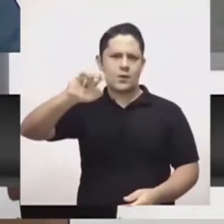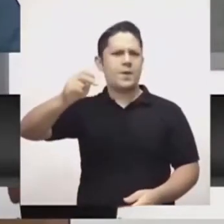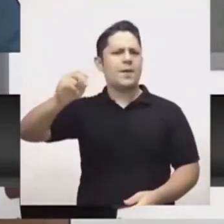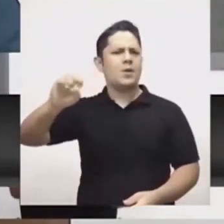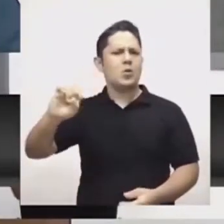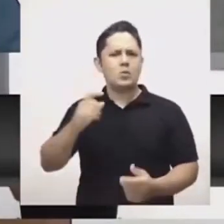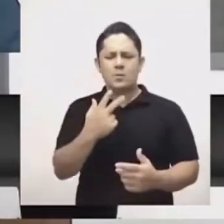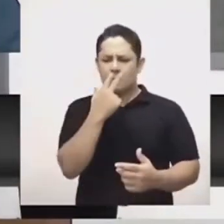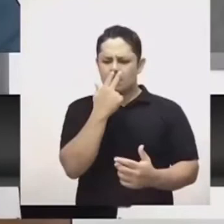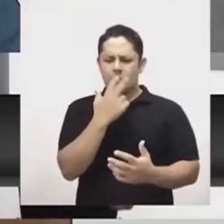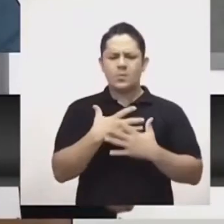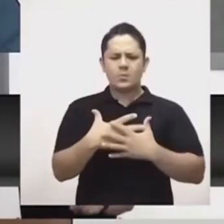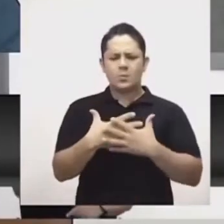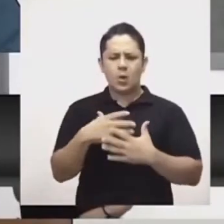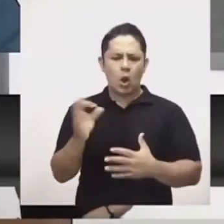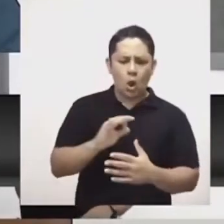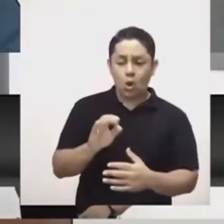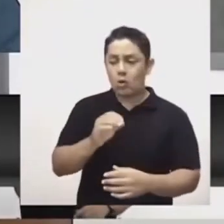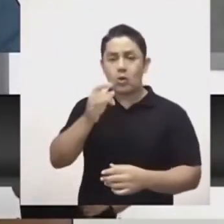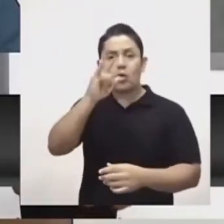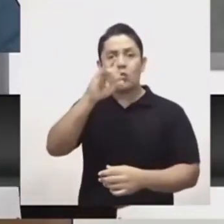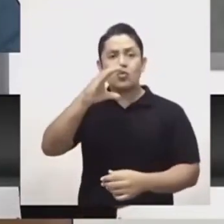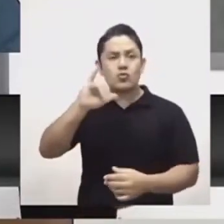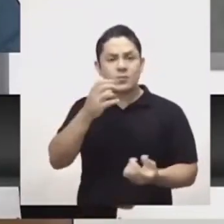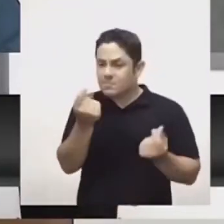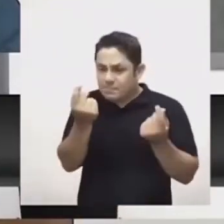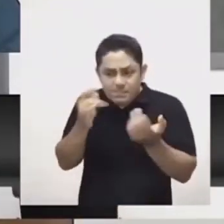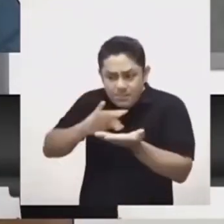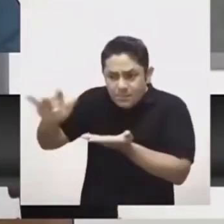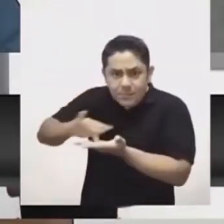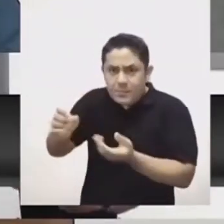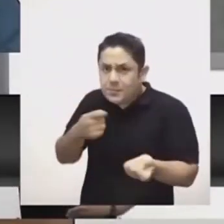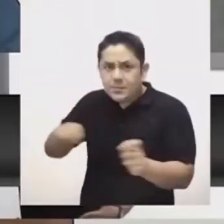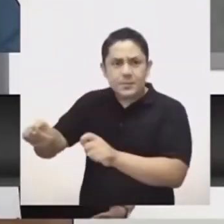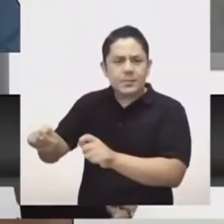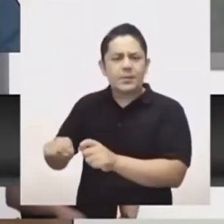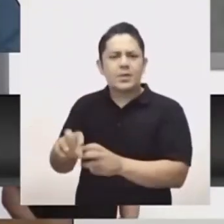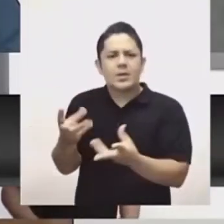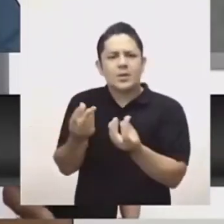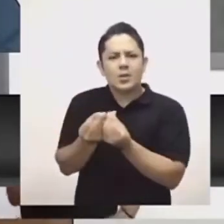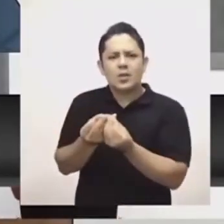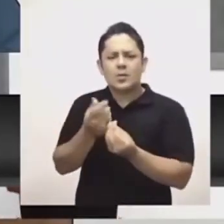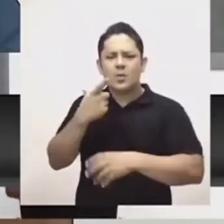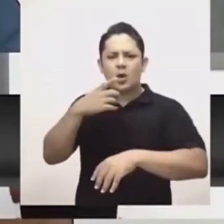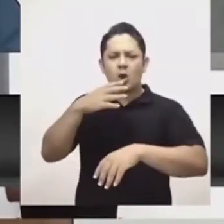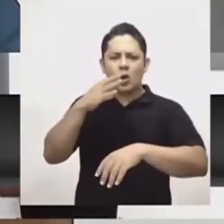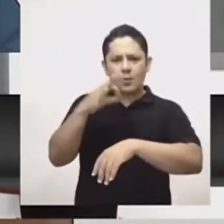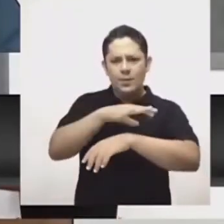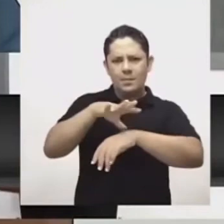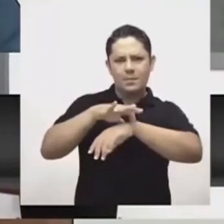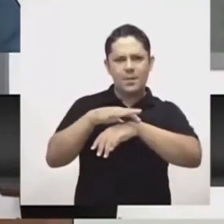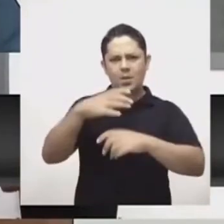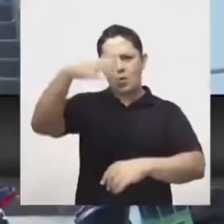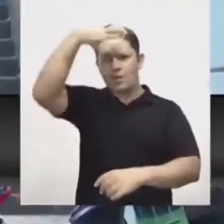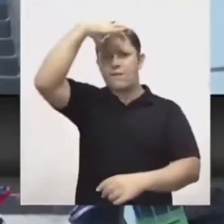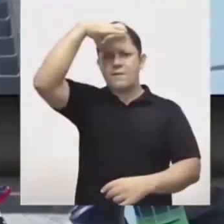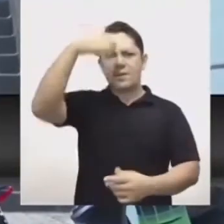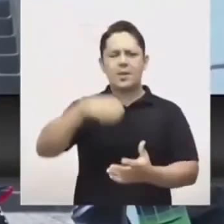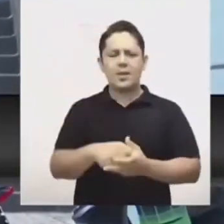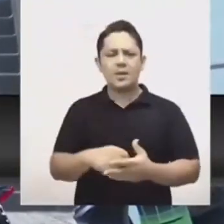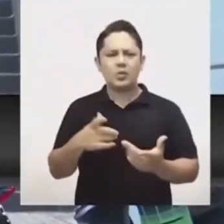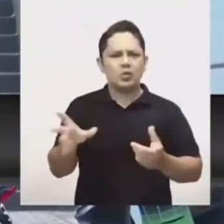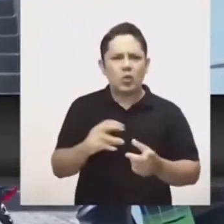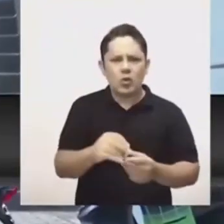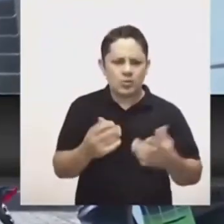pertinent tests are ordered to him and the caring route indicated by intensive care unit, emergency or internal medicine. After